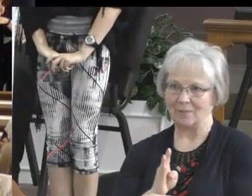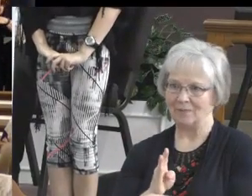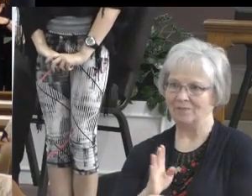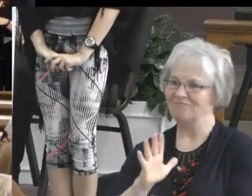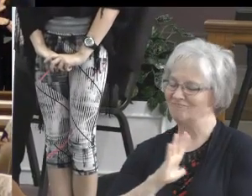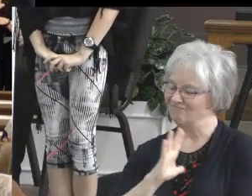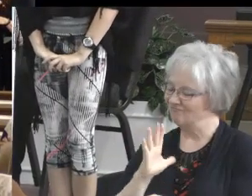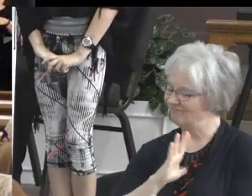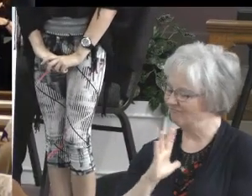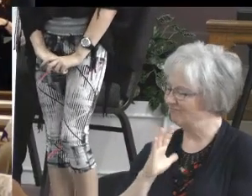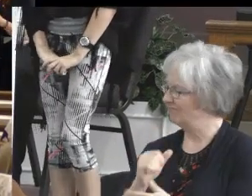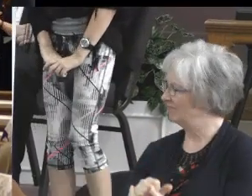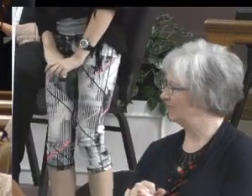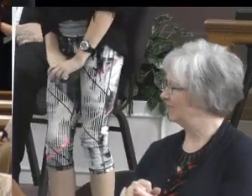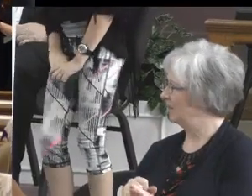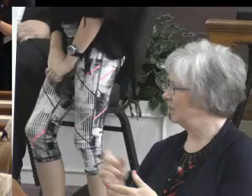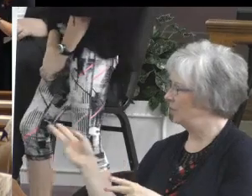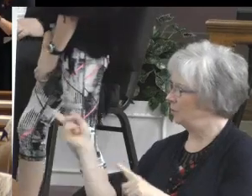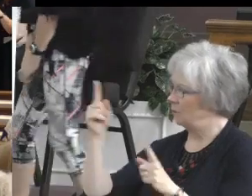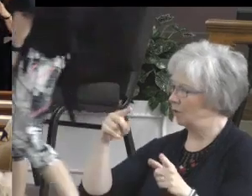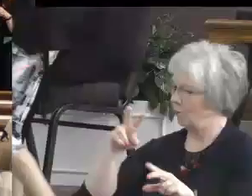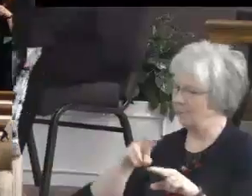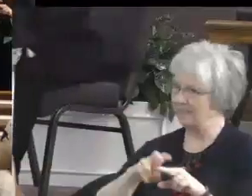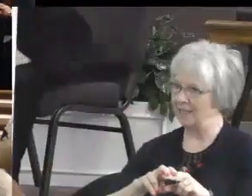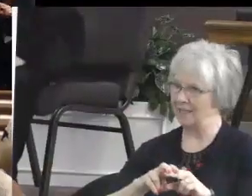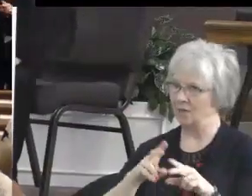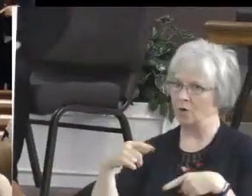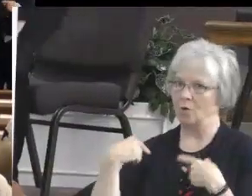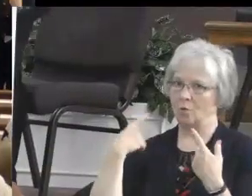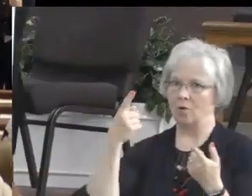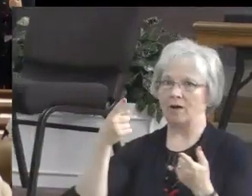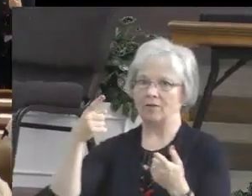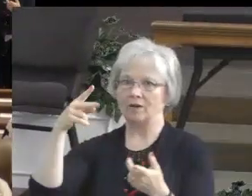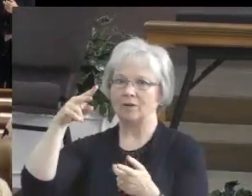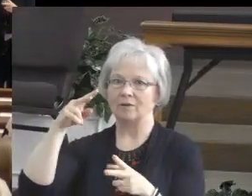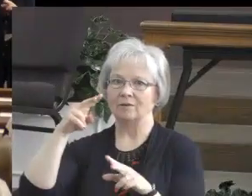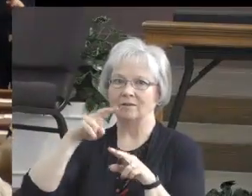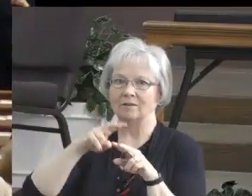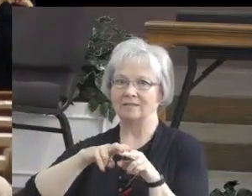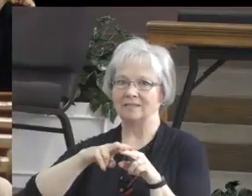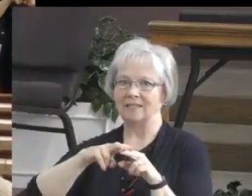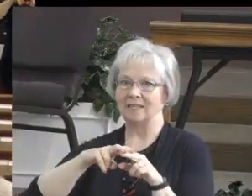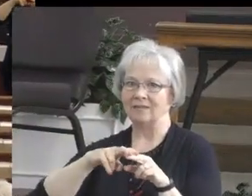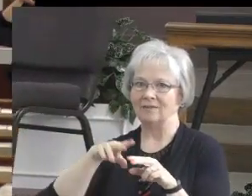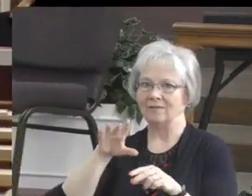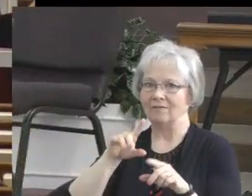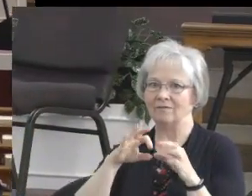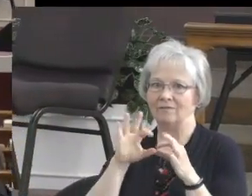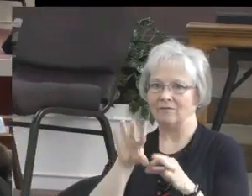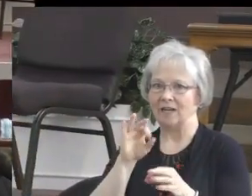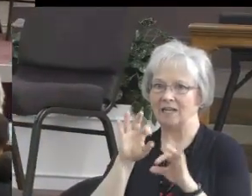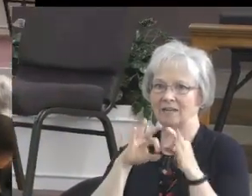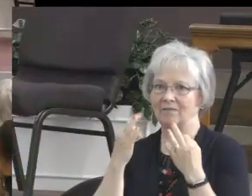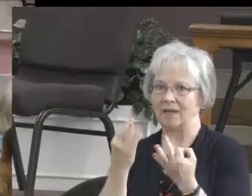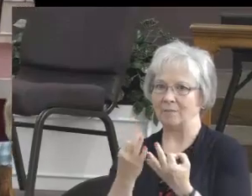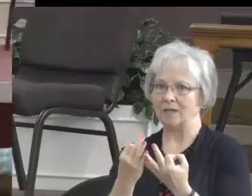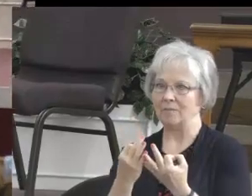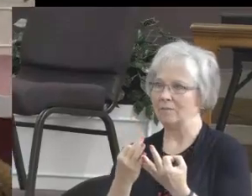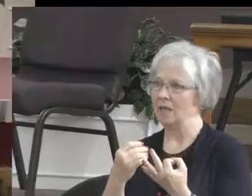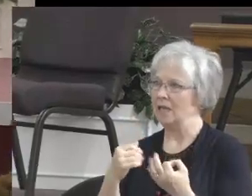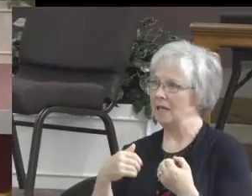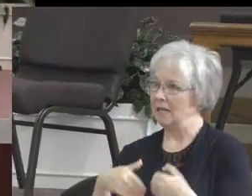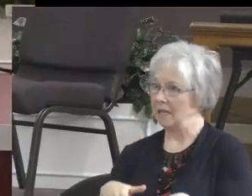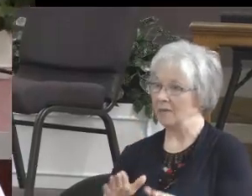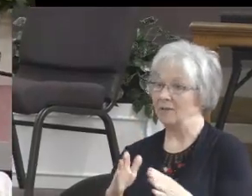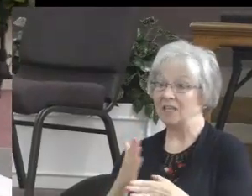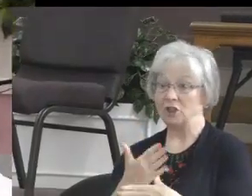guys can go ahead and go back and have a seat while they're heading back to you, Mom and Dad and family, let me just share with